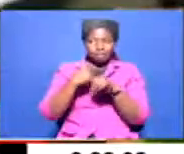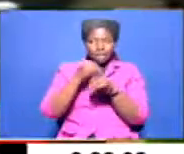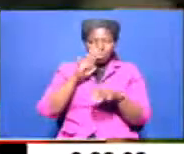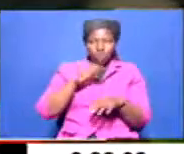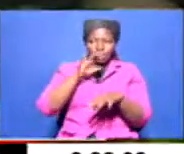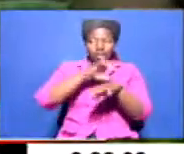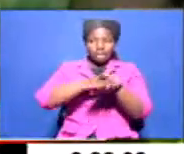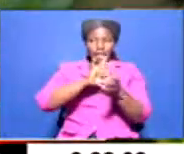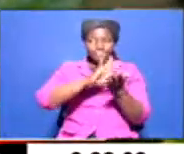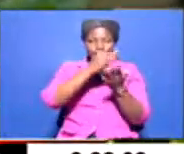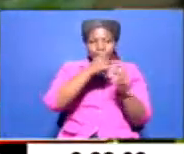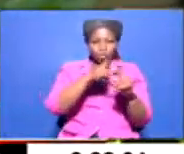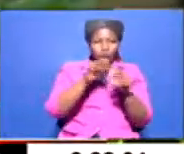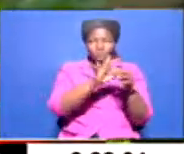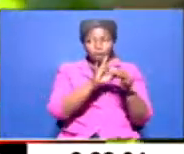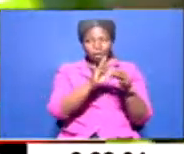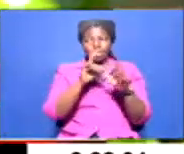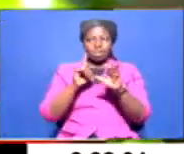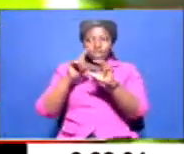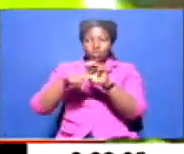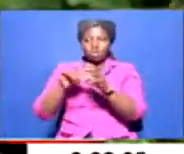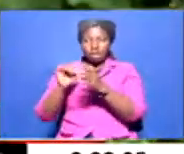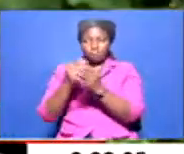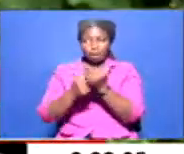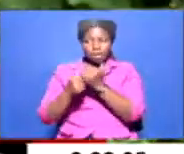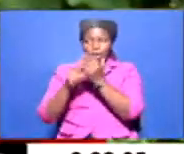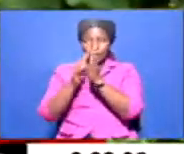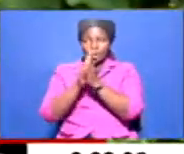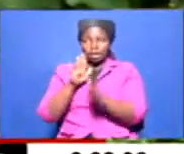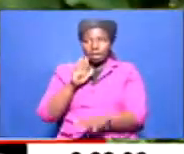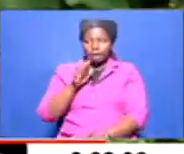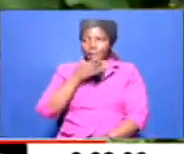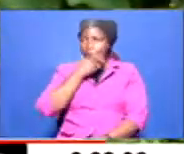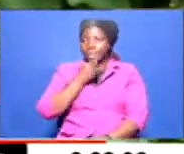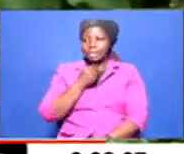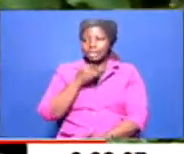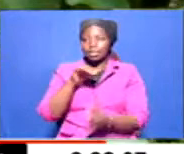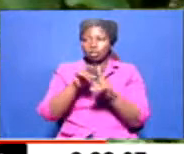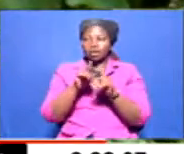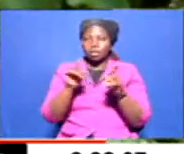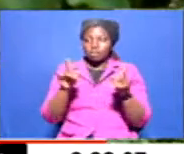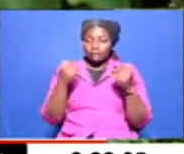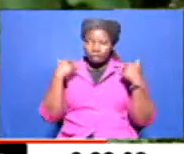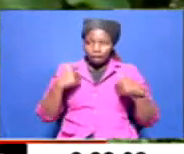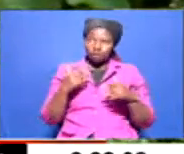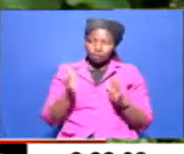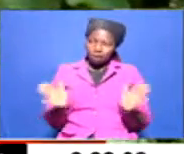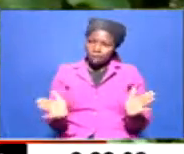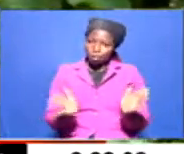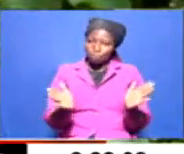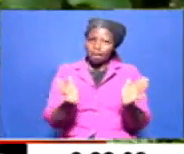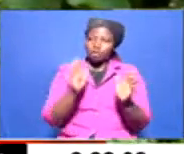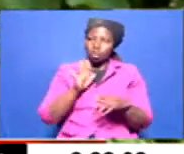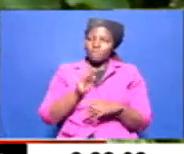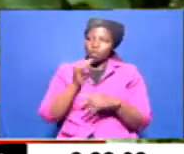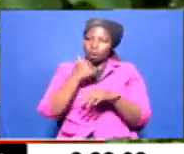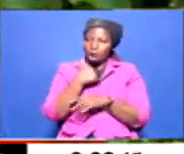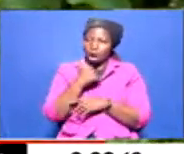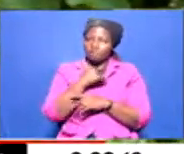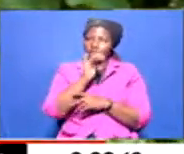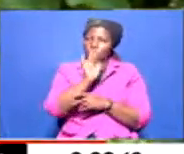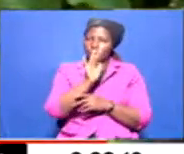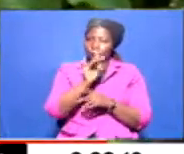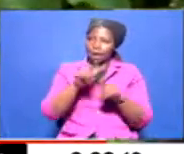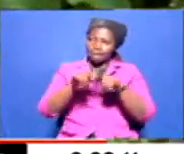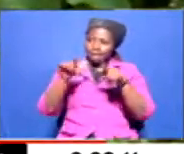cooperative and joining the partnership with men. I also mobilize them to have a piece of land, to request their spouse to give